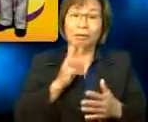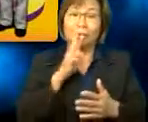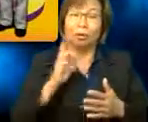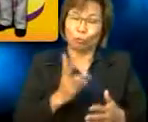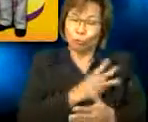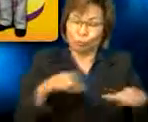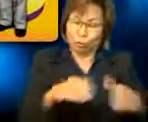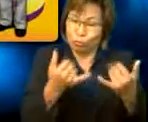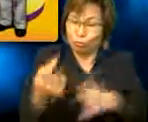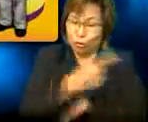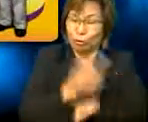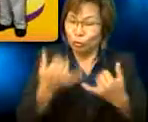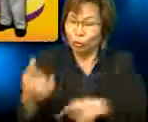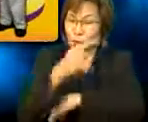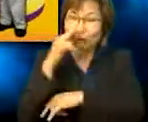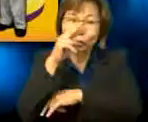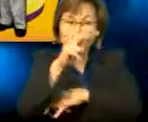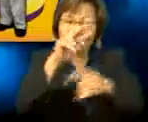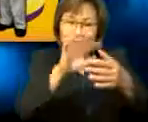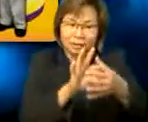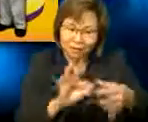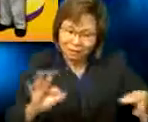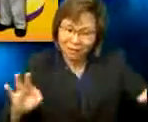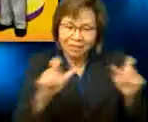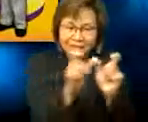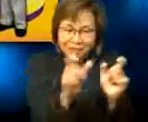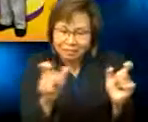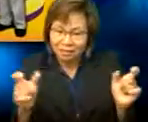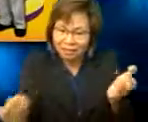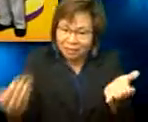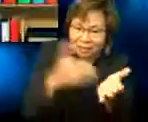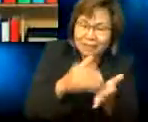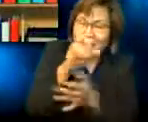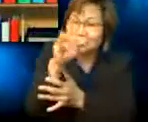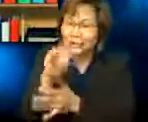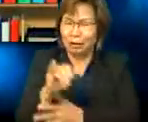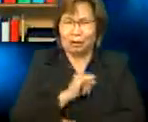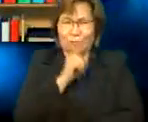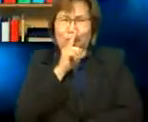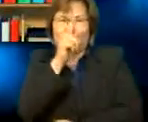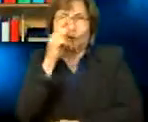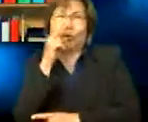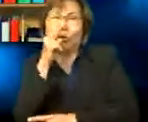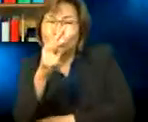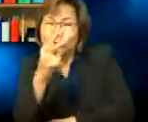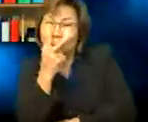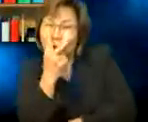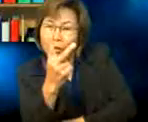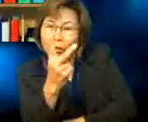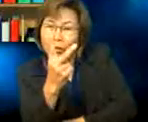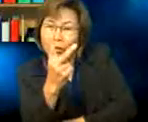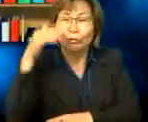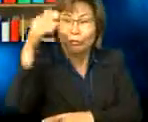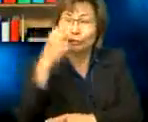Today, we are going to take a look at sentence construction again, Siti. I'm really looking forward to that,